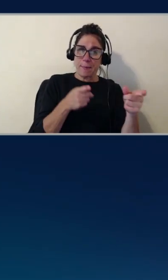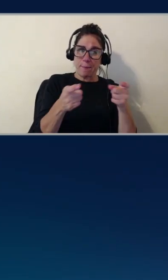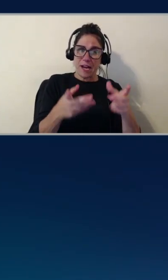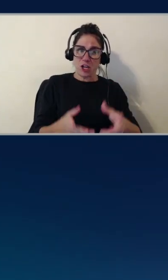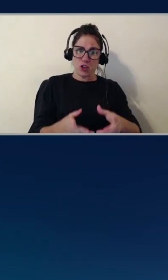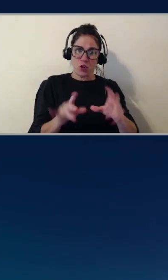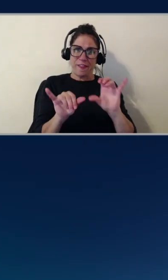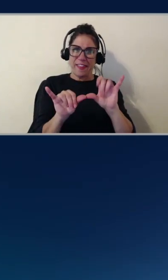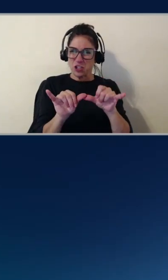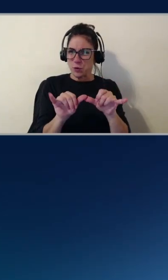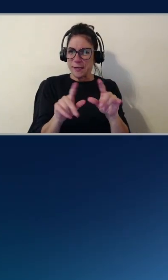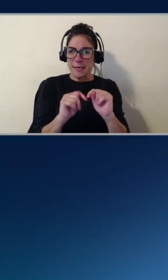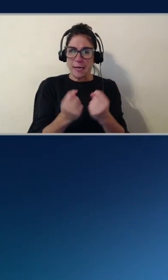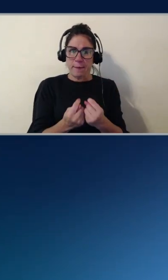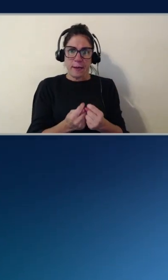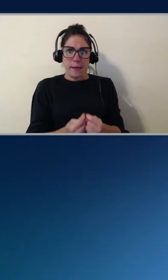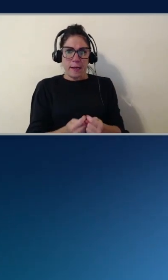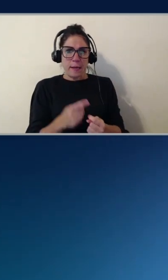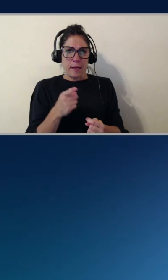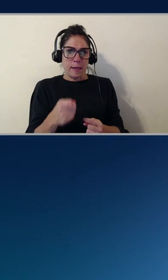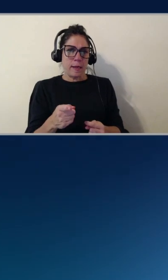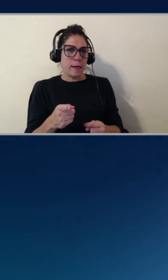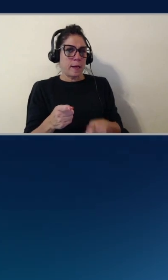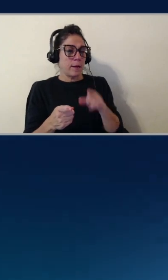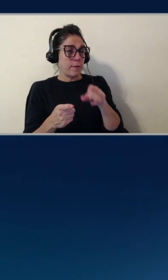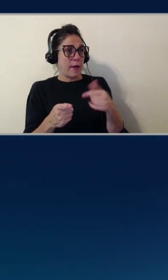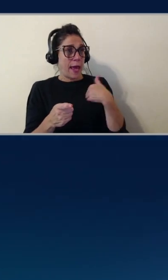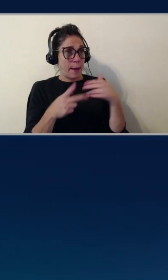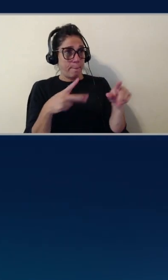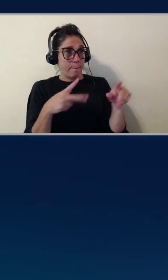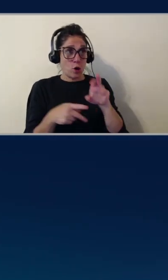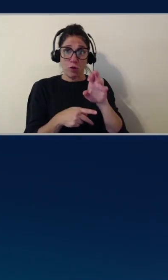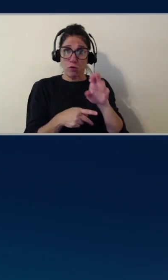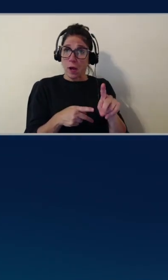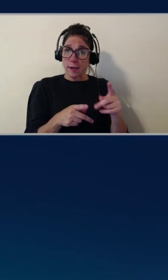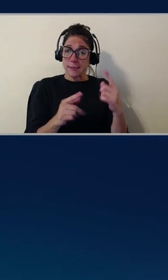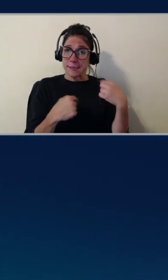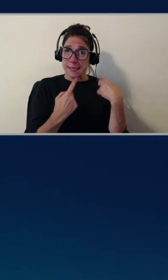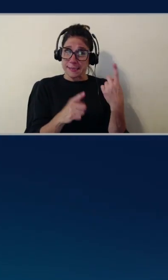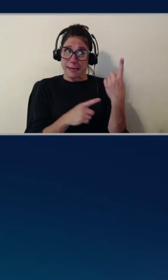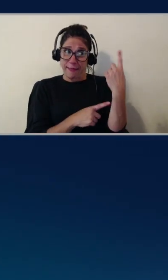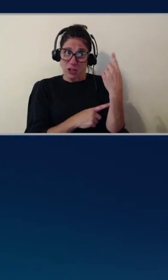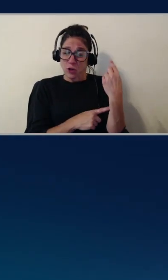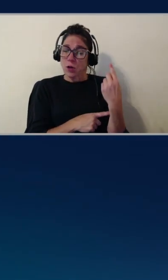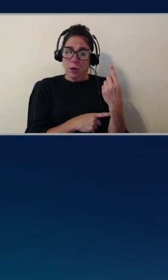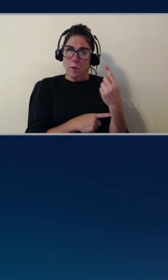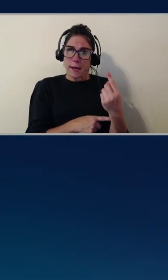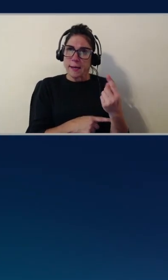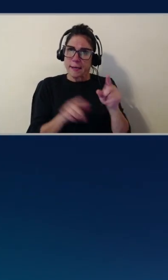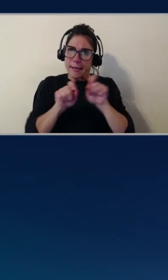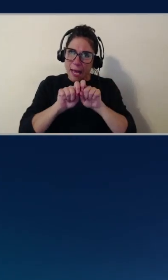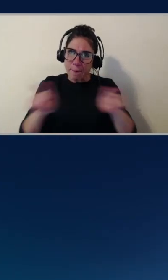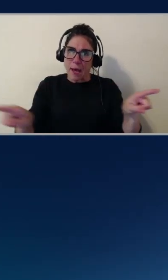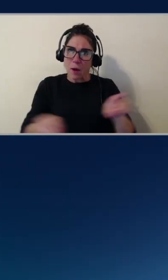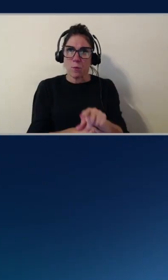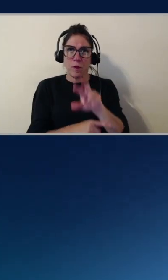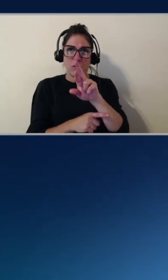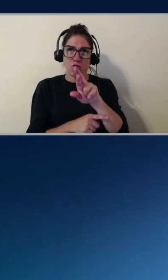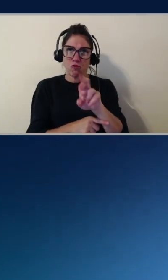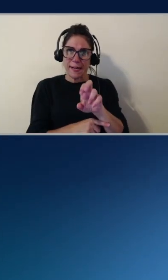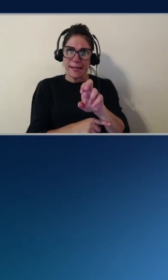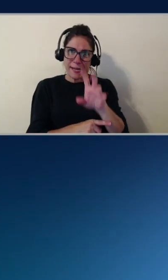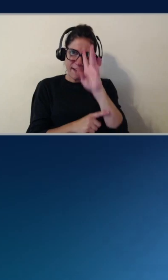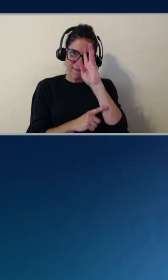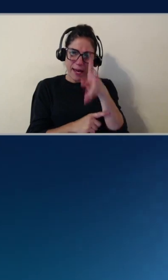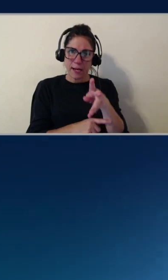had, AWS On Air has had PartyRock since last year when it came out at reInvent. Yep. So tell us, what's new with PartyRock? So what's